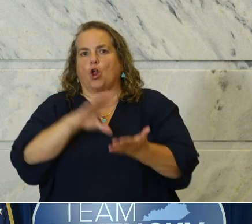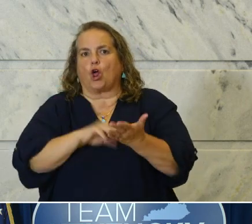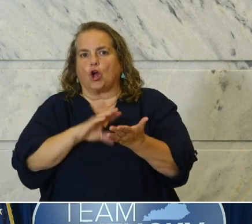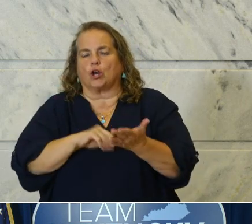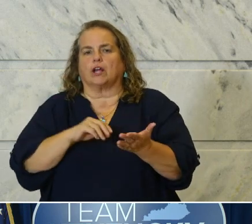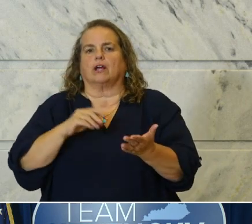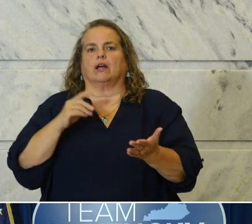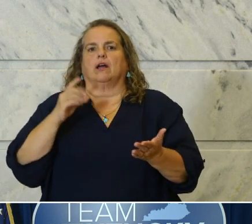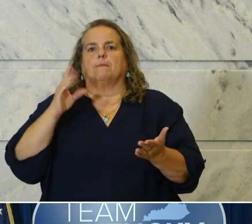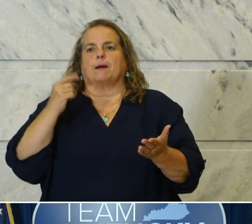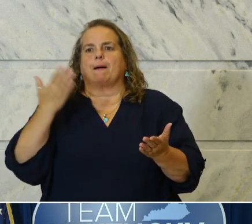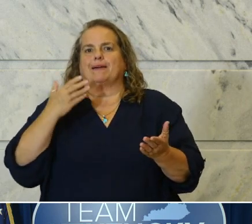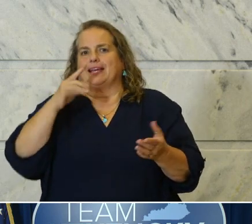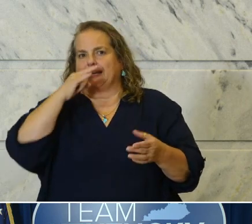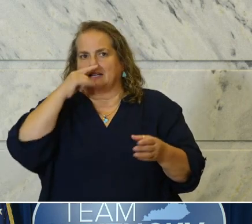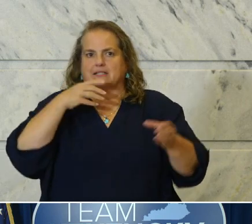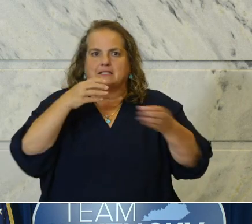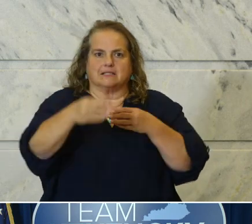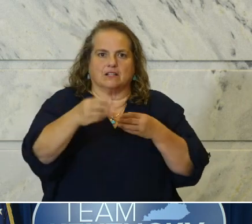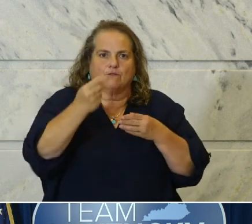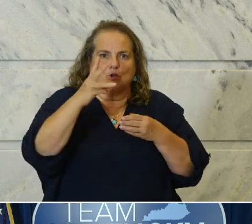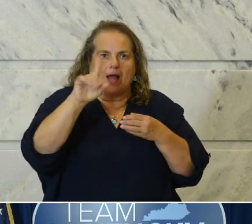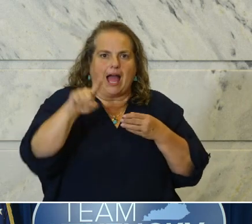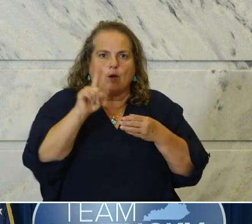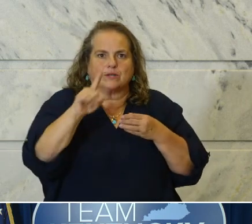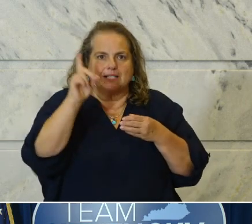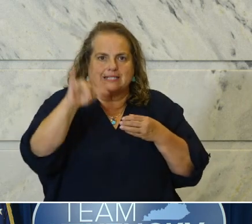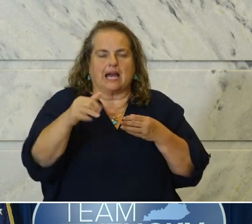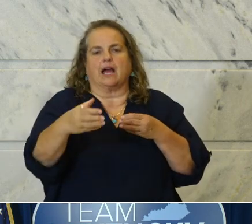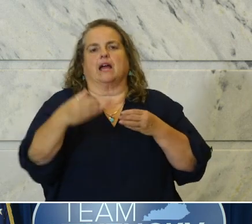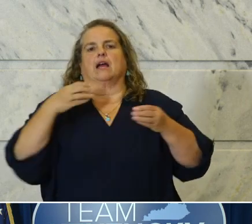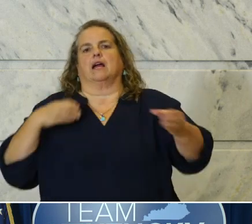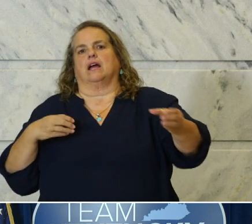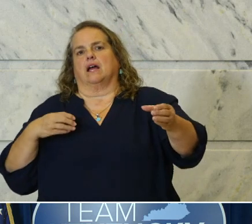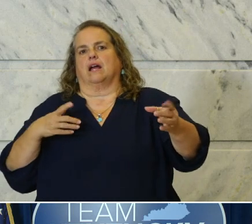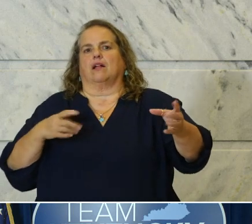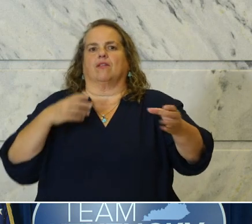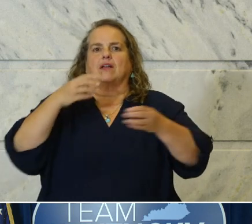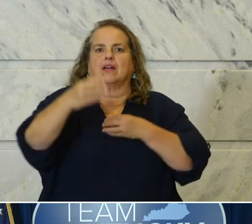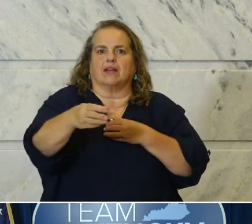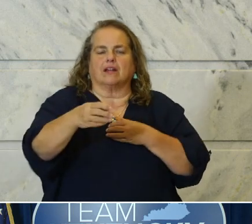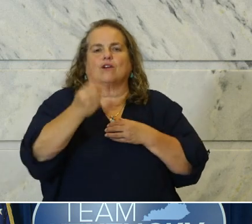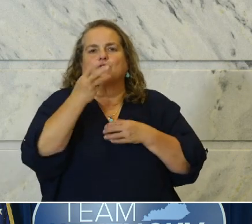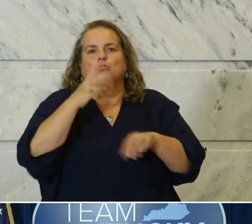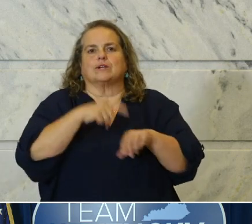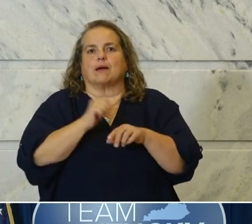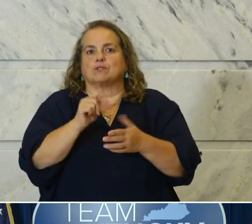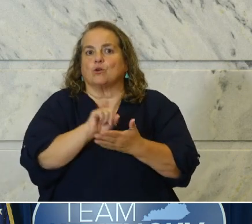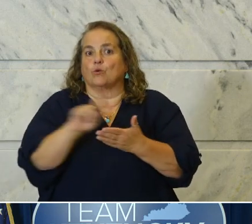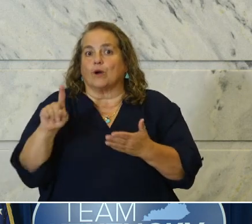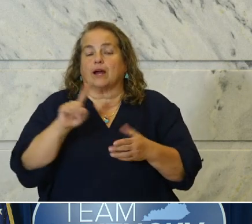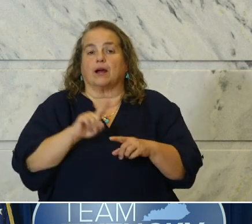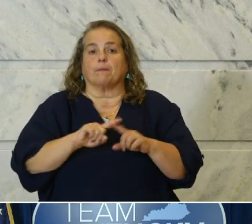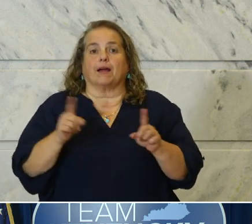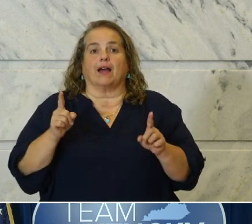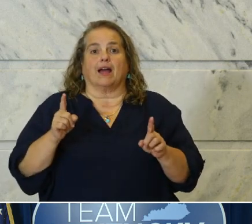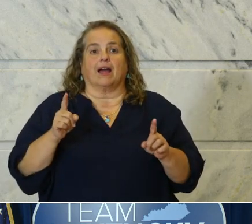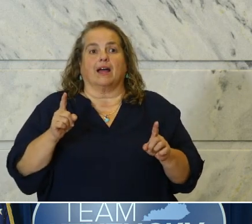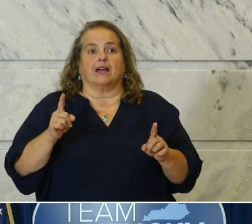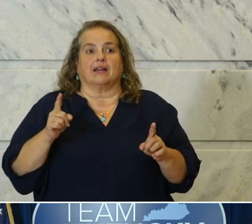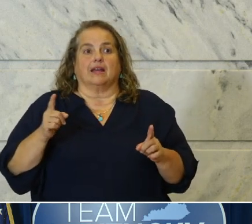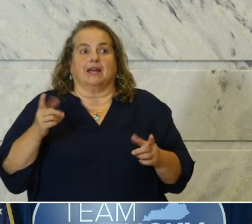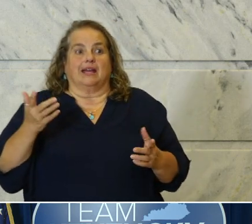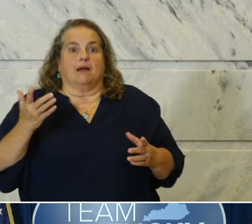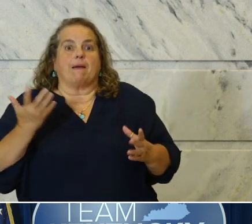bit more. Maybe it's a couple hours a day, a few times a week, but an experience that is more than